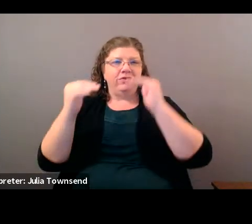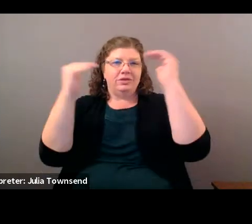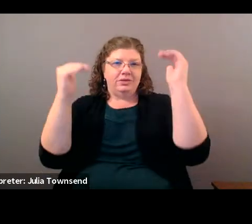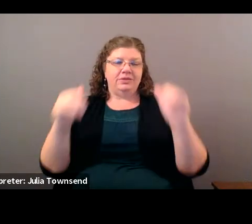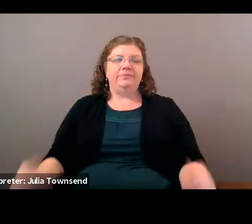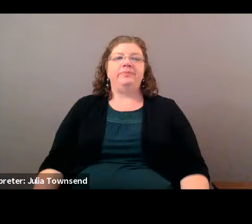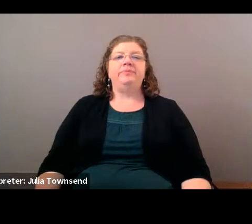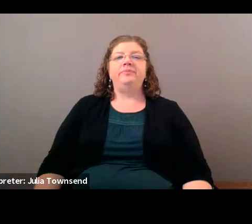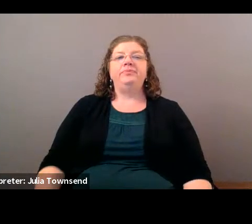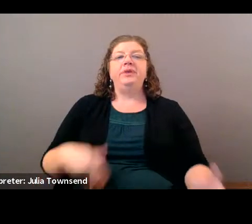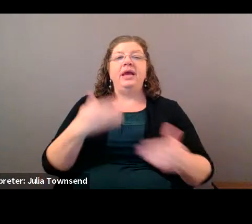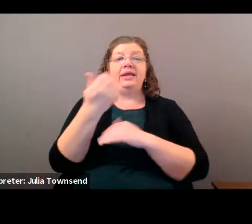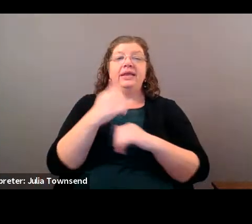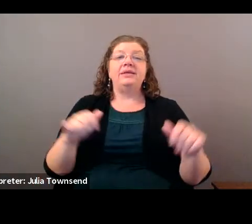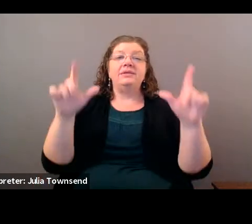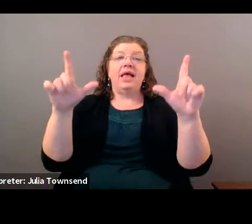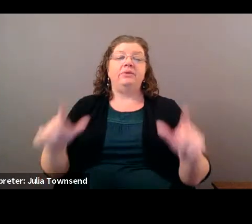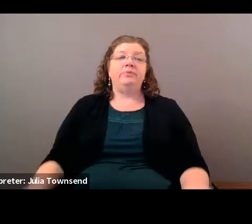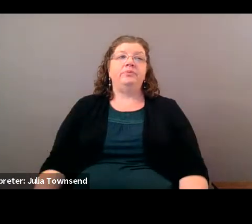please.